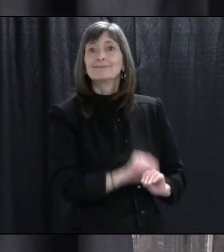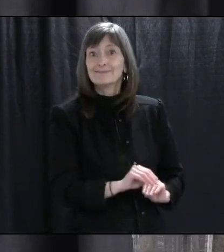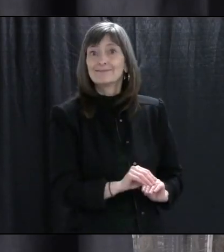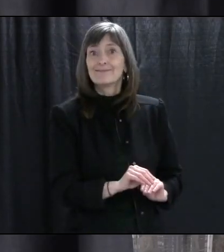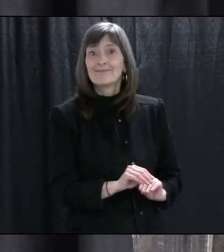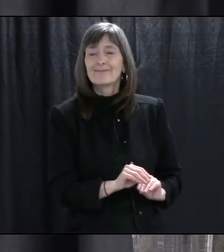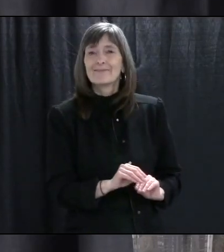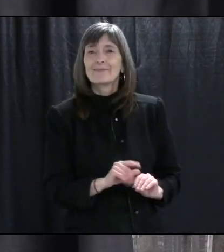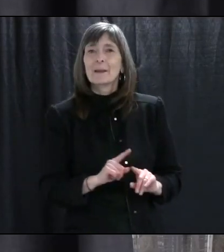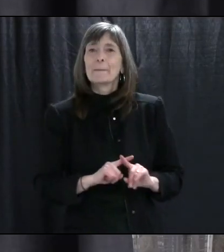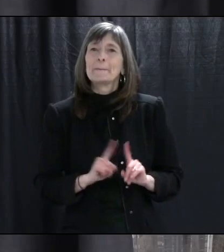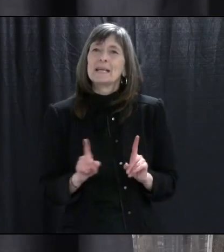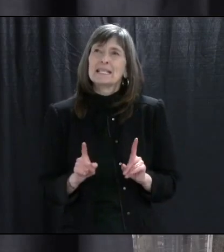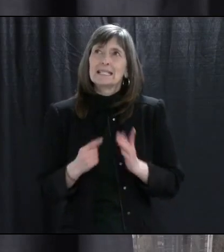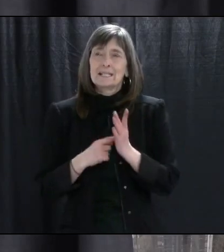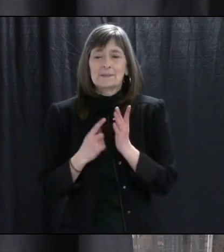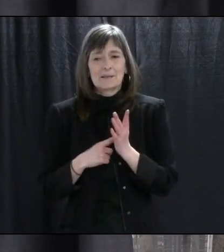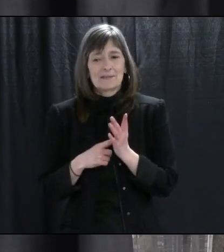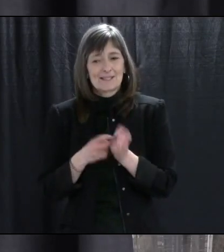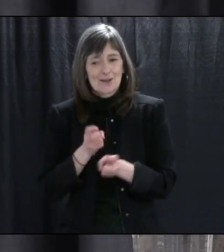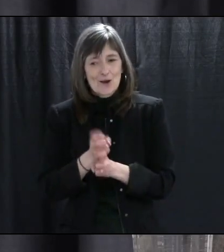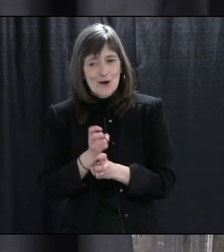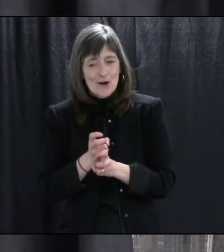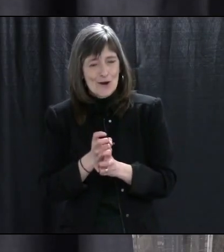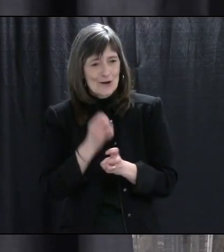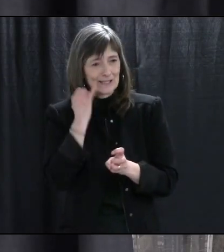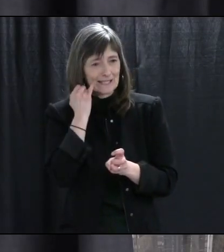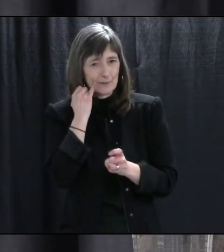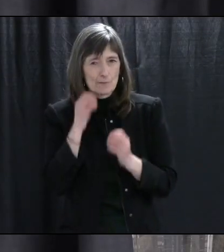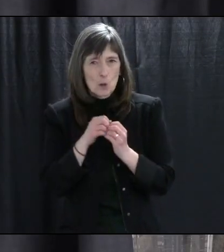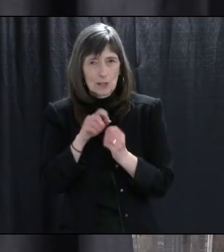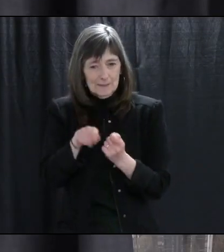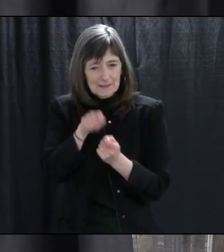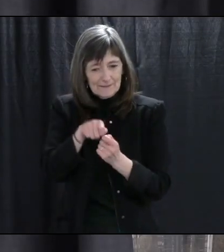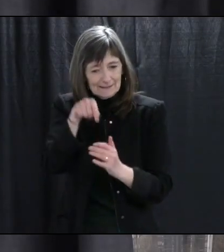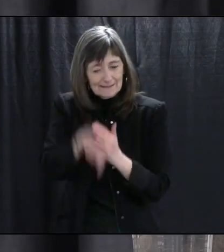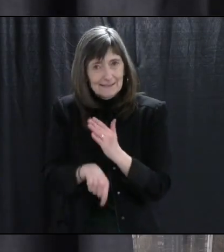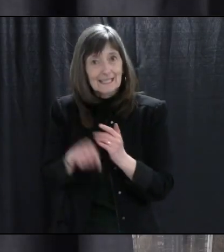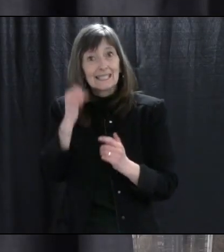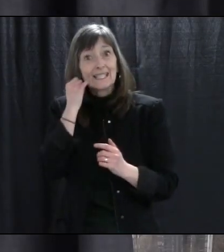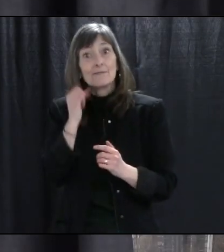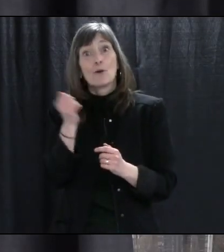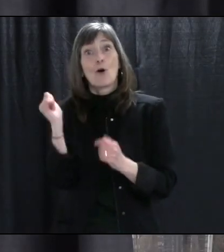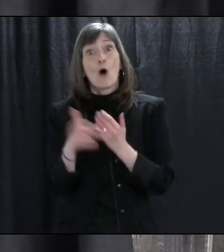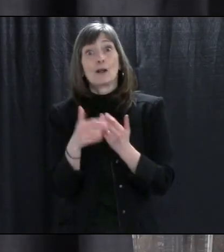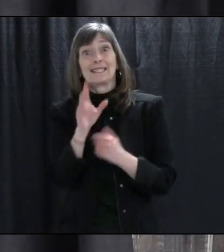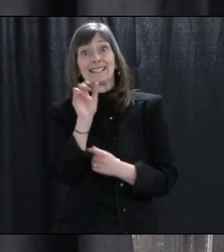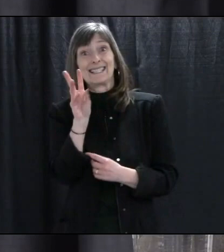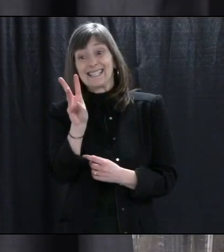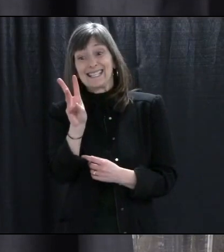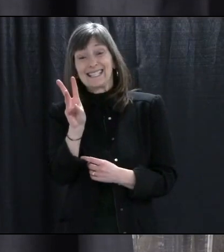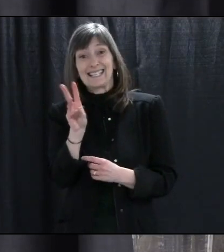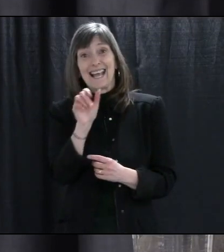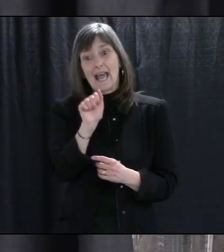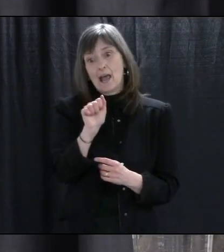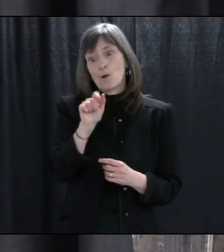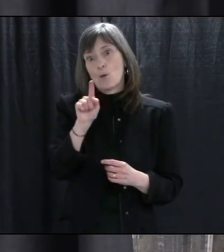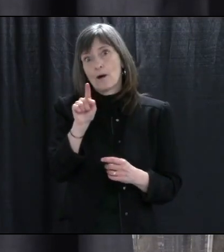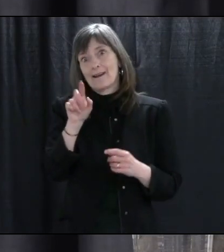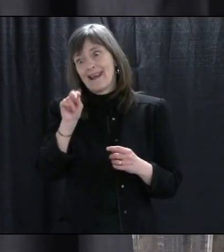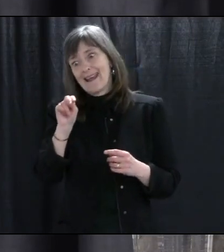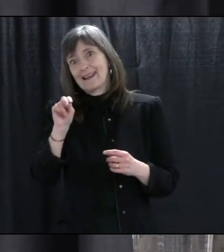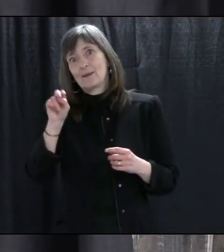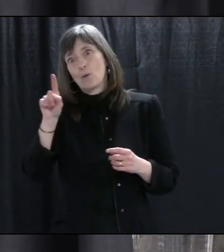assigned, it can be a challenge to go any further down, because if you use all 6 digits in an urban area, you could